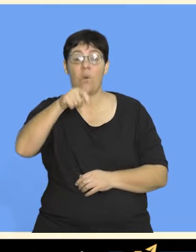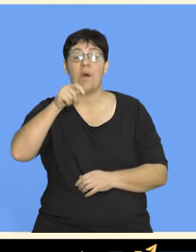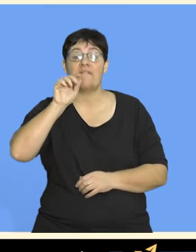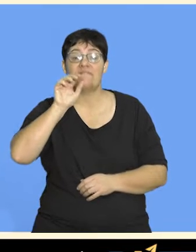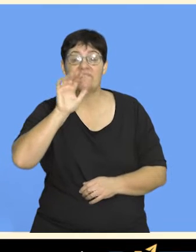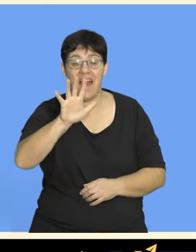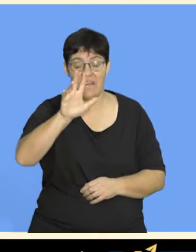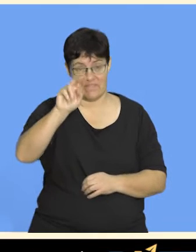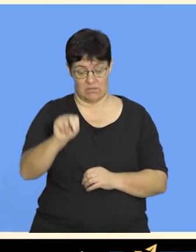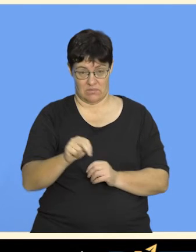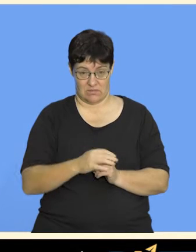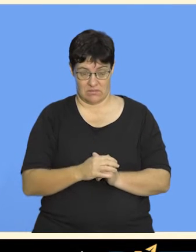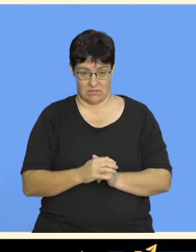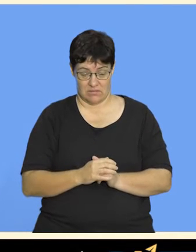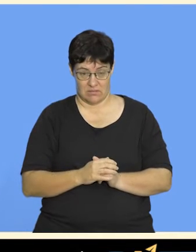133,5.